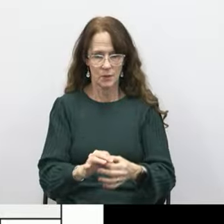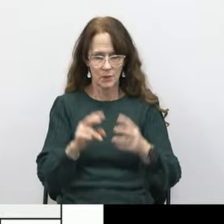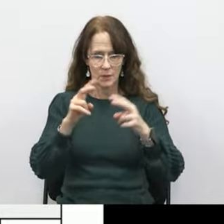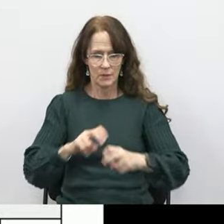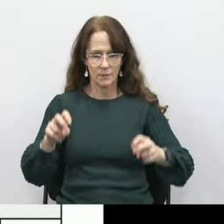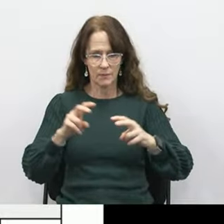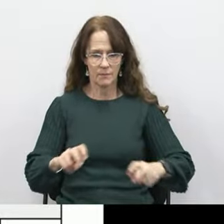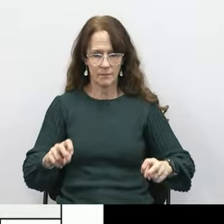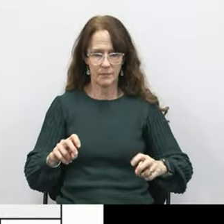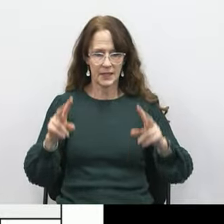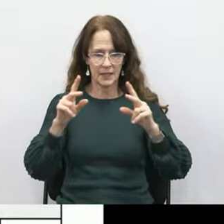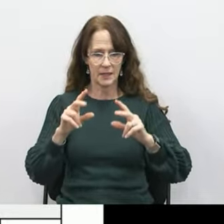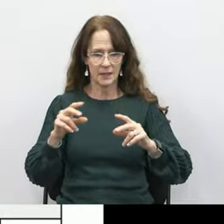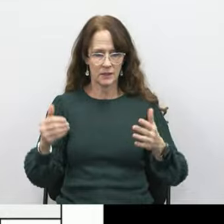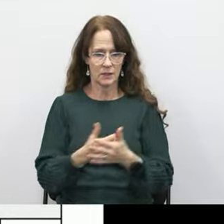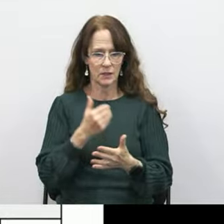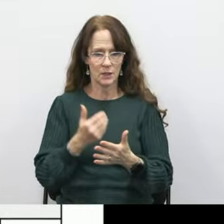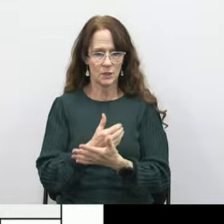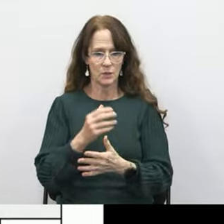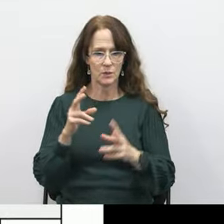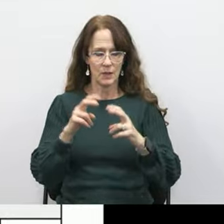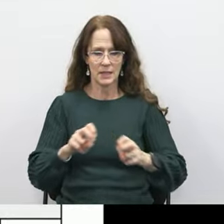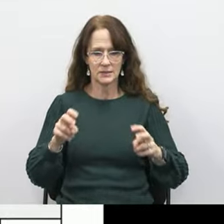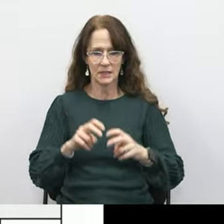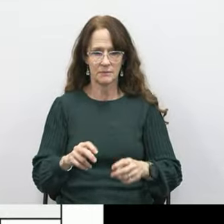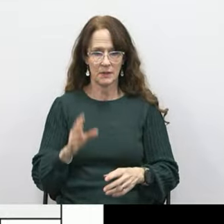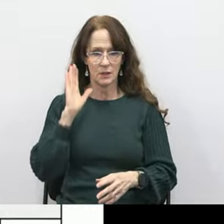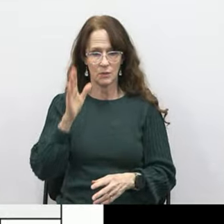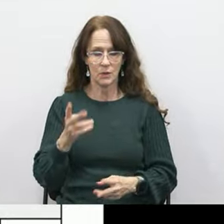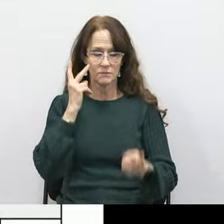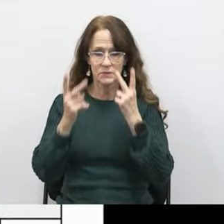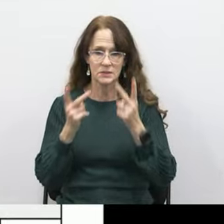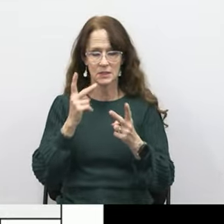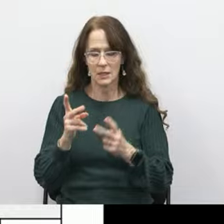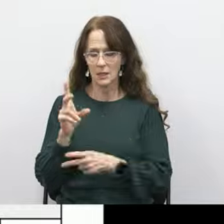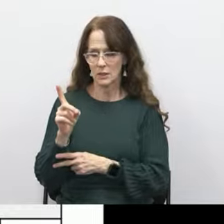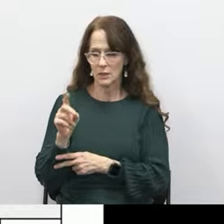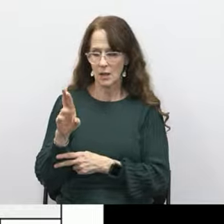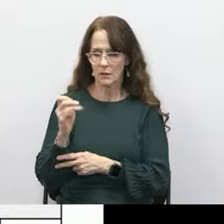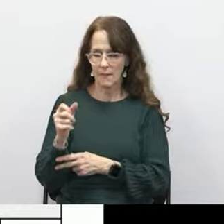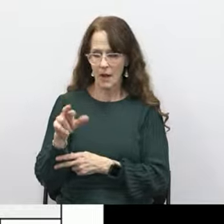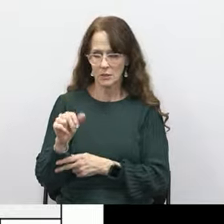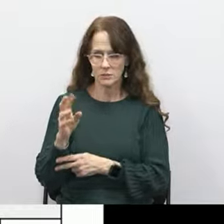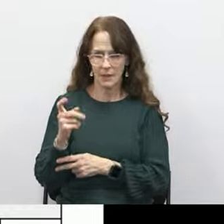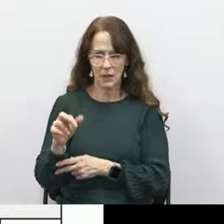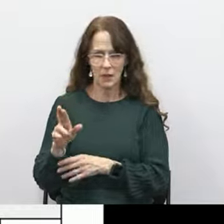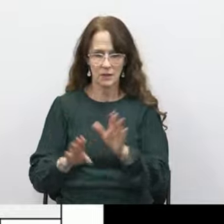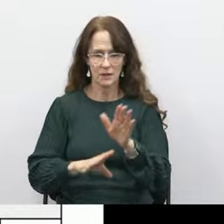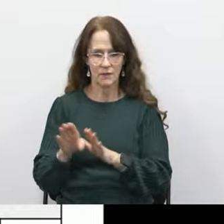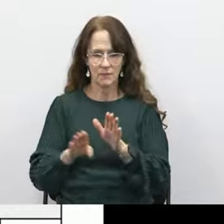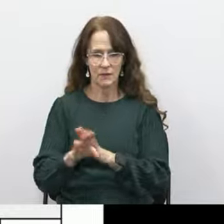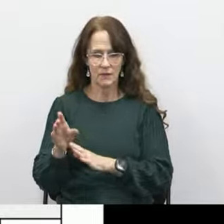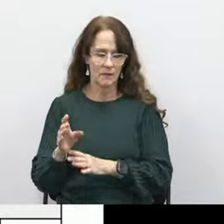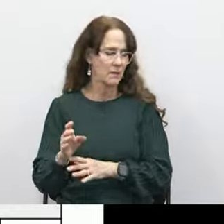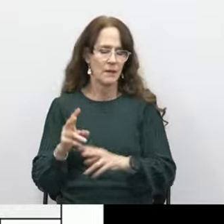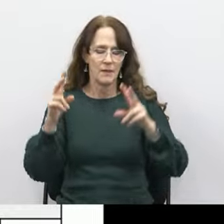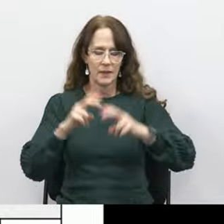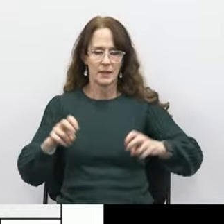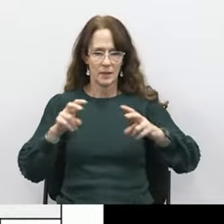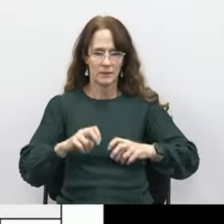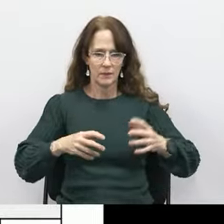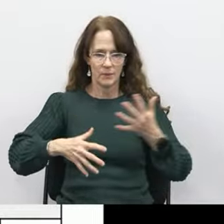this assessment is a new assessment. And so you're going to hear from Dr. Myers-Miller a little bit about the development of that assessment, the